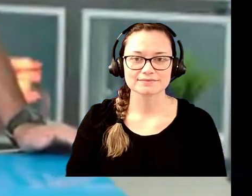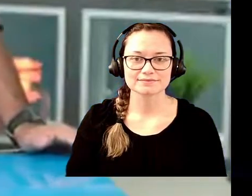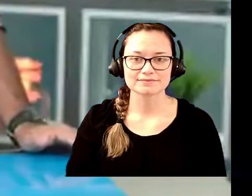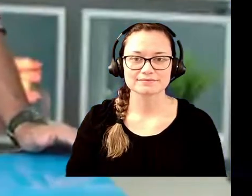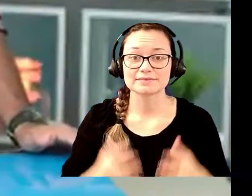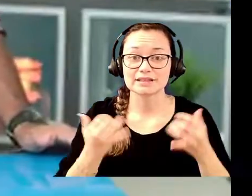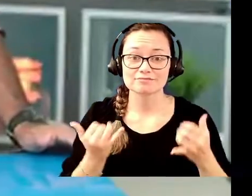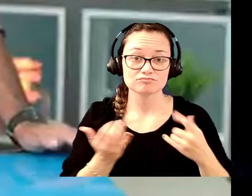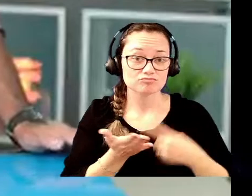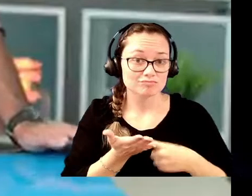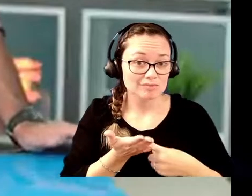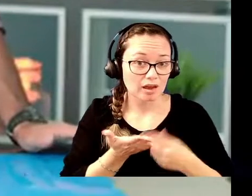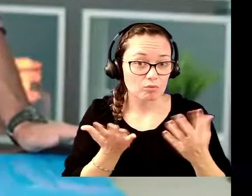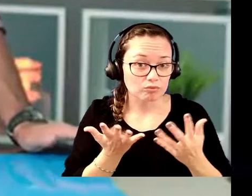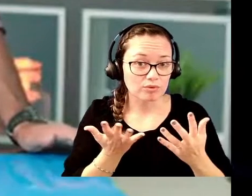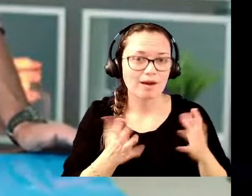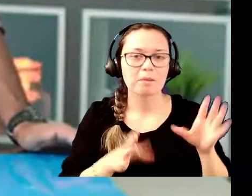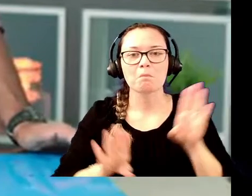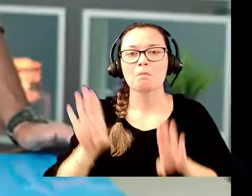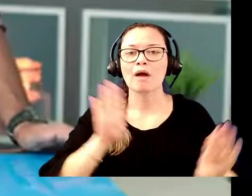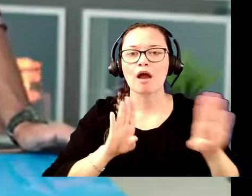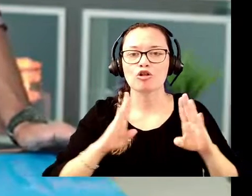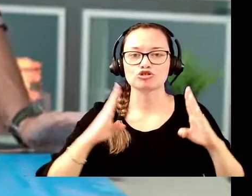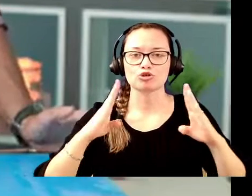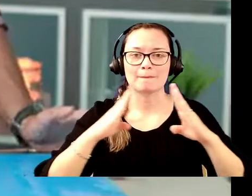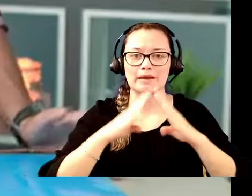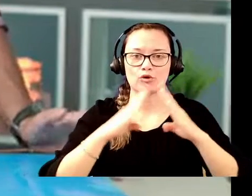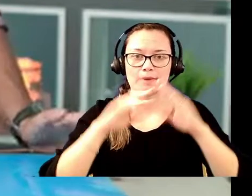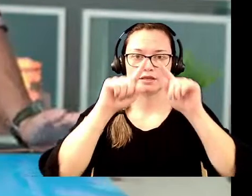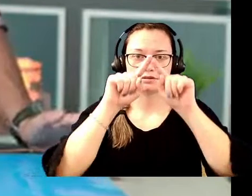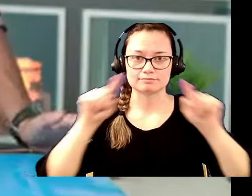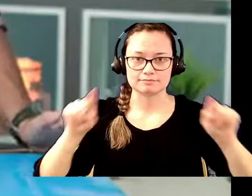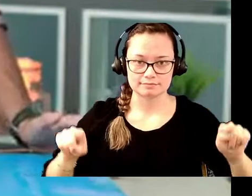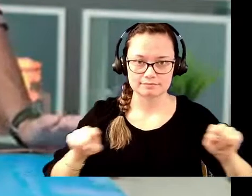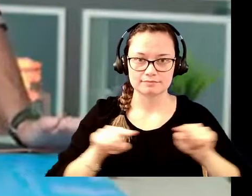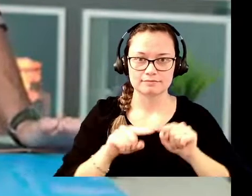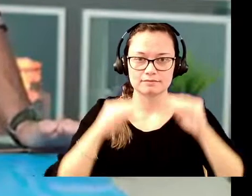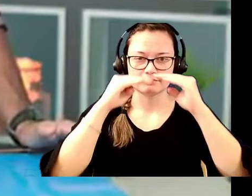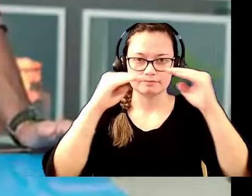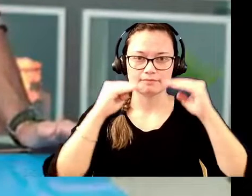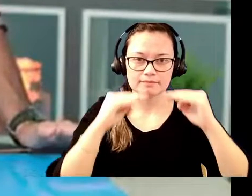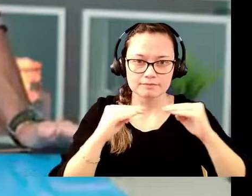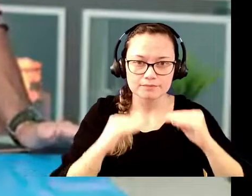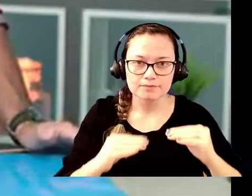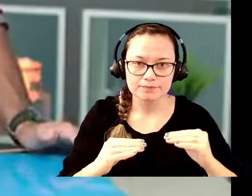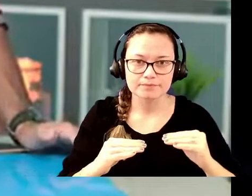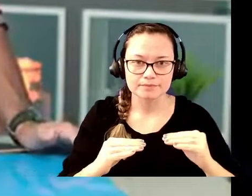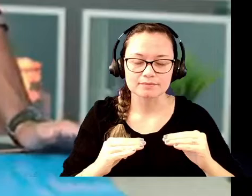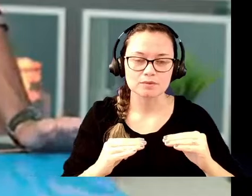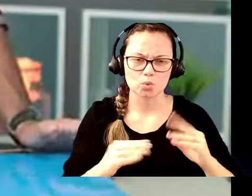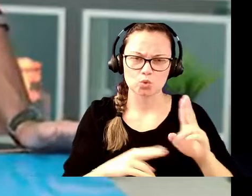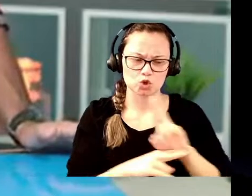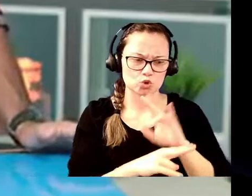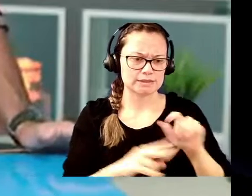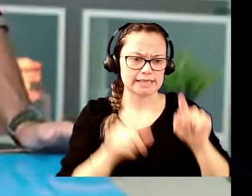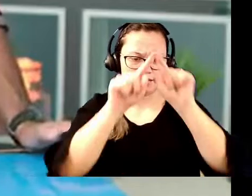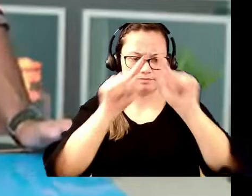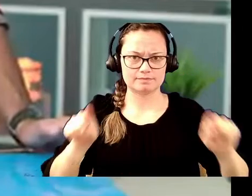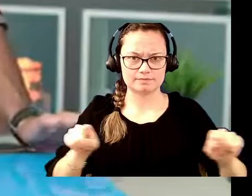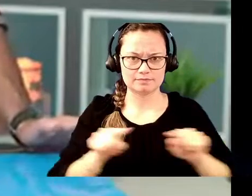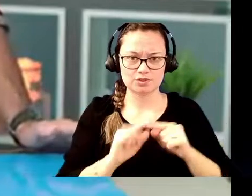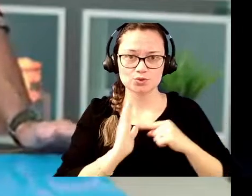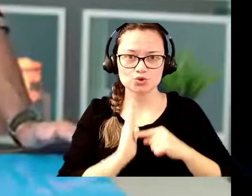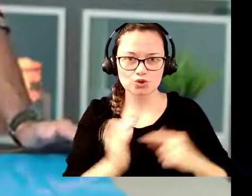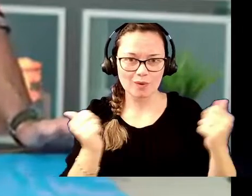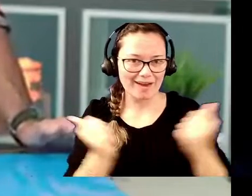Today we're going to be talking about biological pyramids. And essentially these are pyramids that we use to represent any number of things